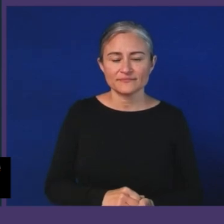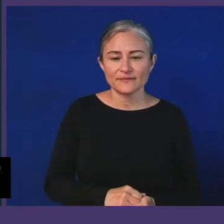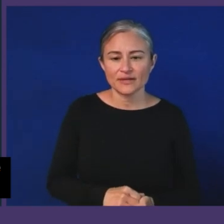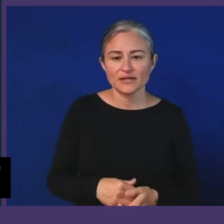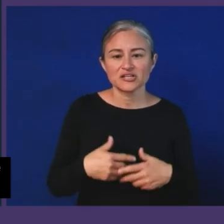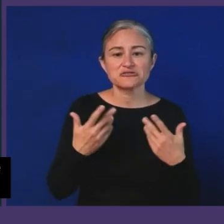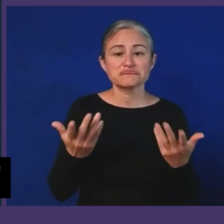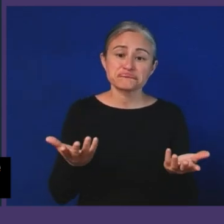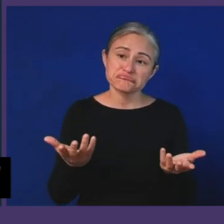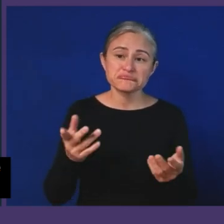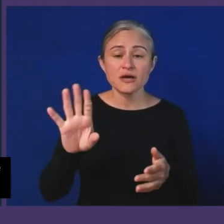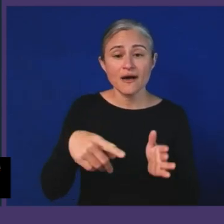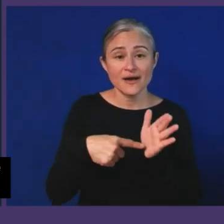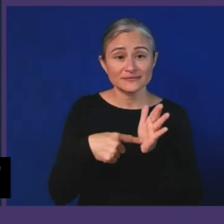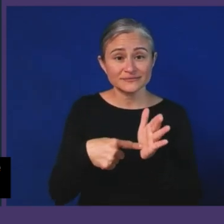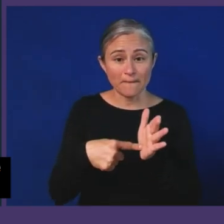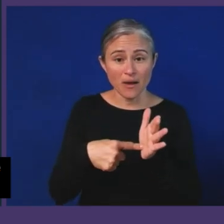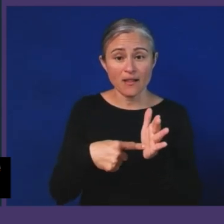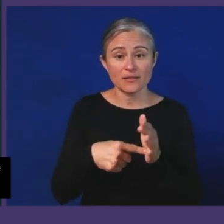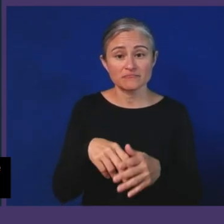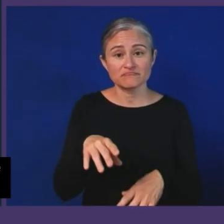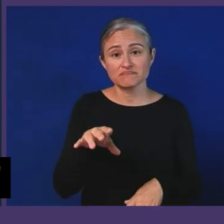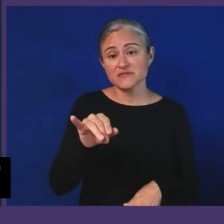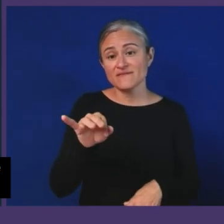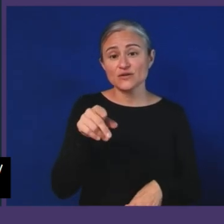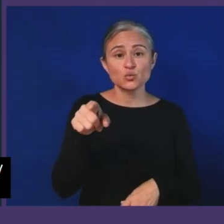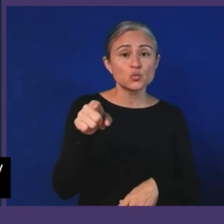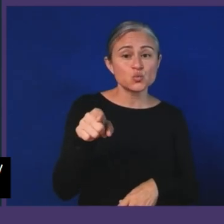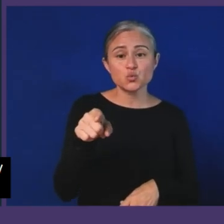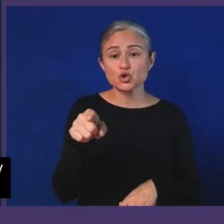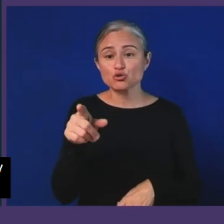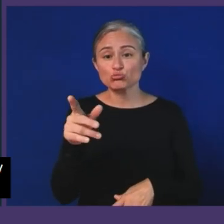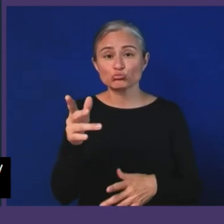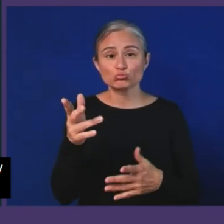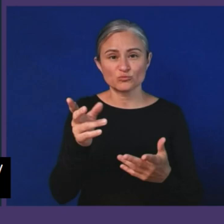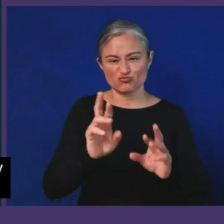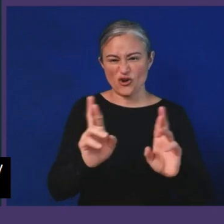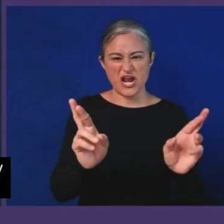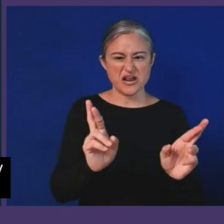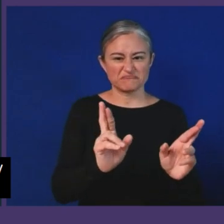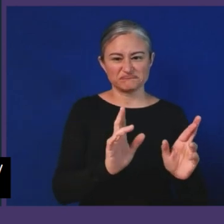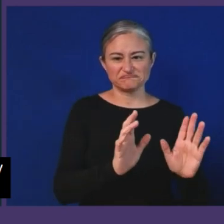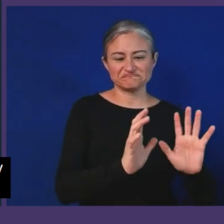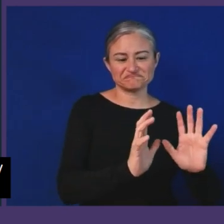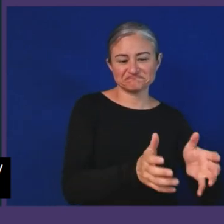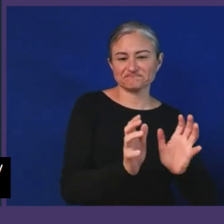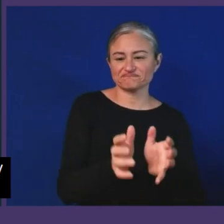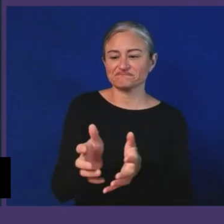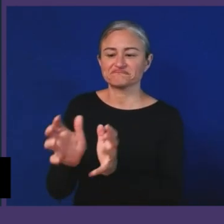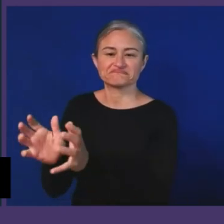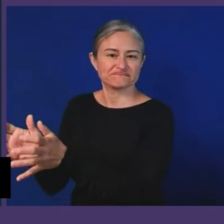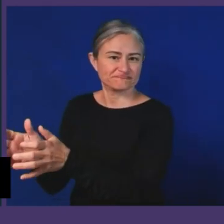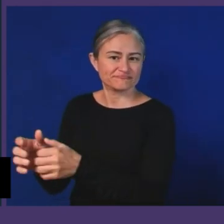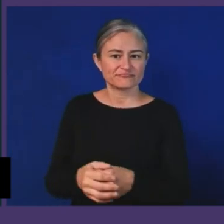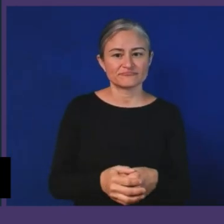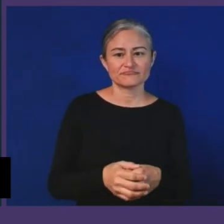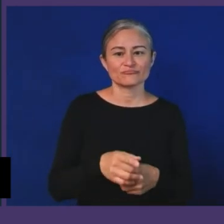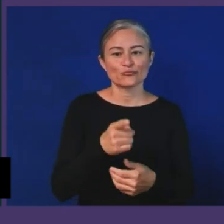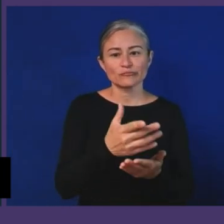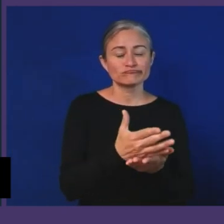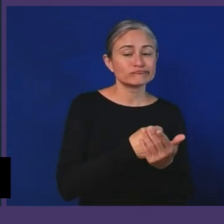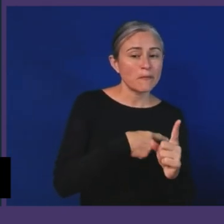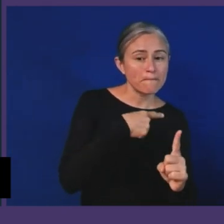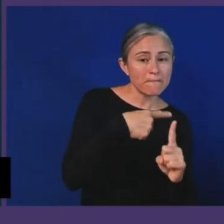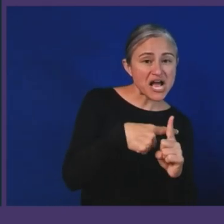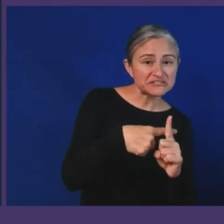sentiment classification, the approach used to be that you collect a bunch of positives and negatives, and then you train some kind of an NLP model